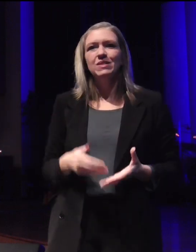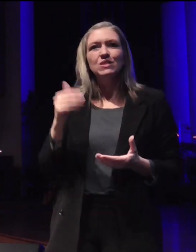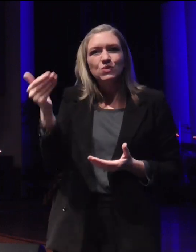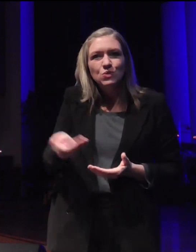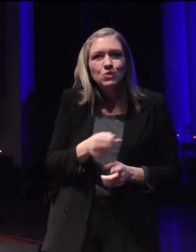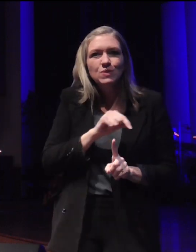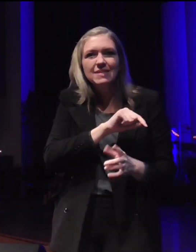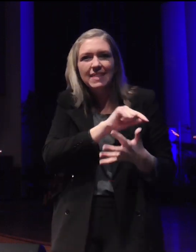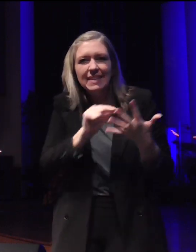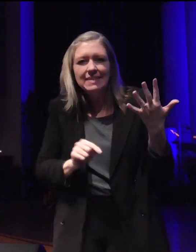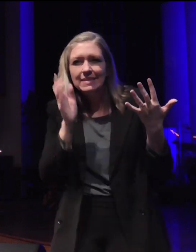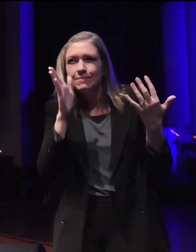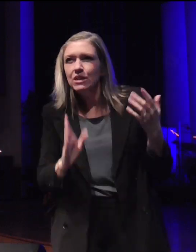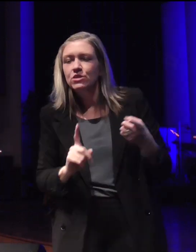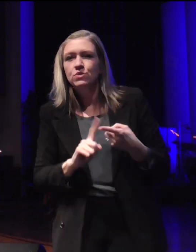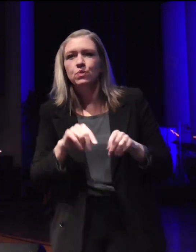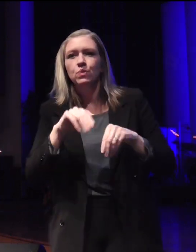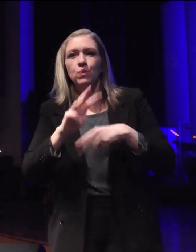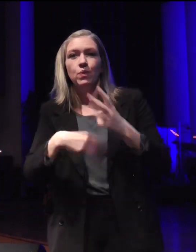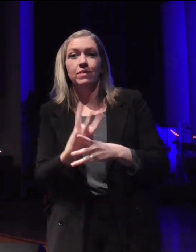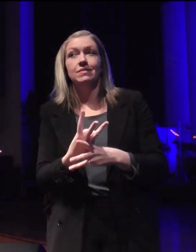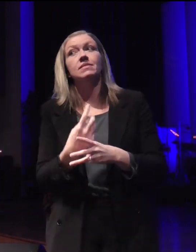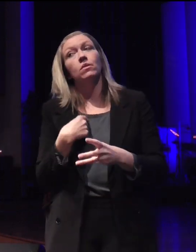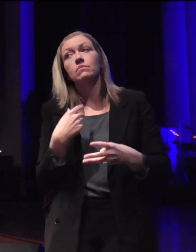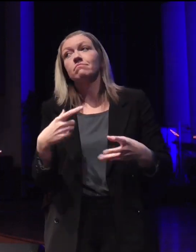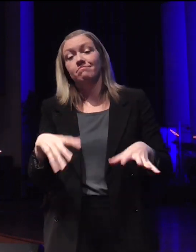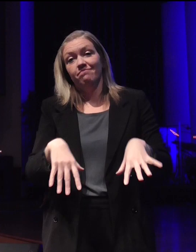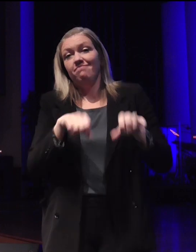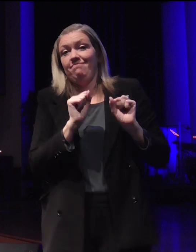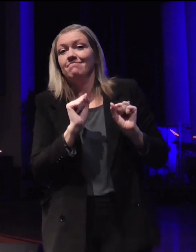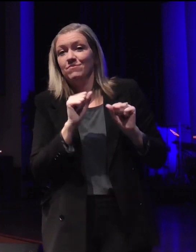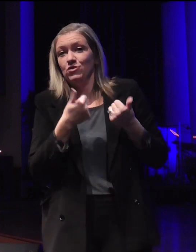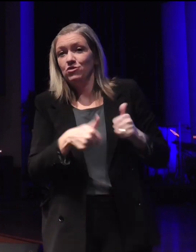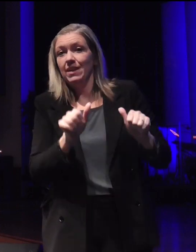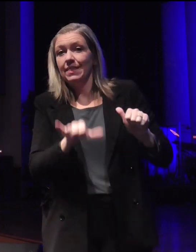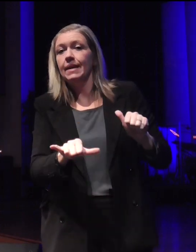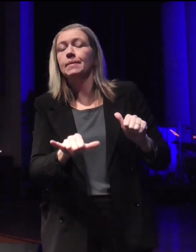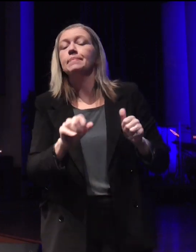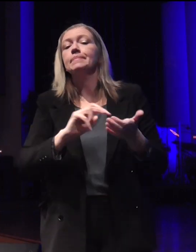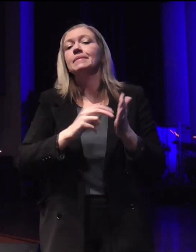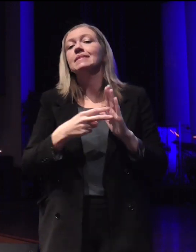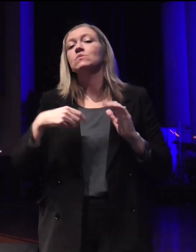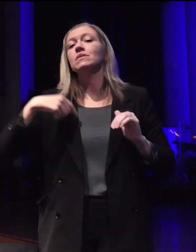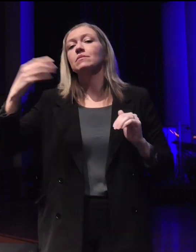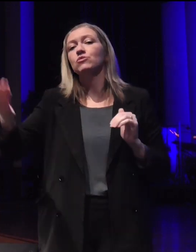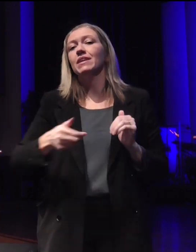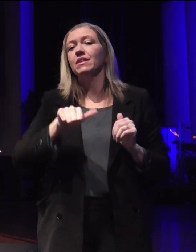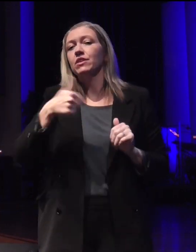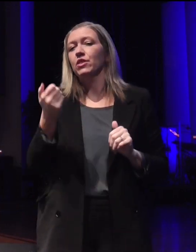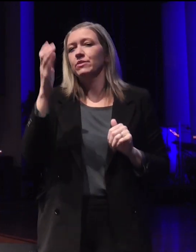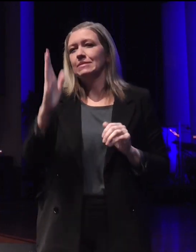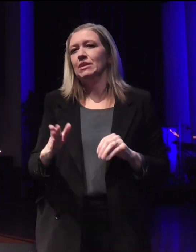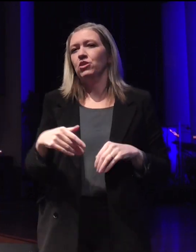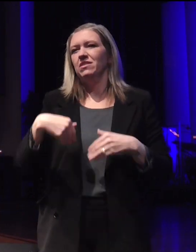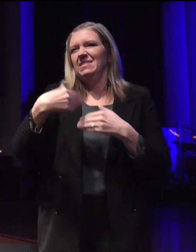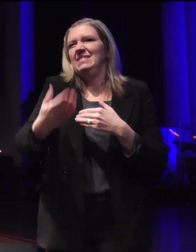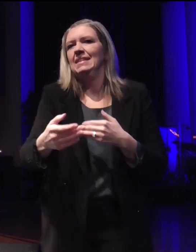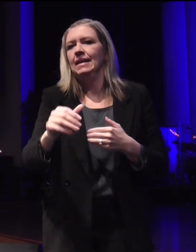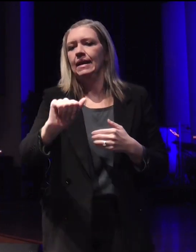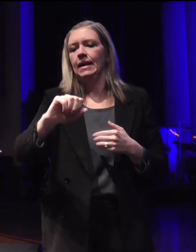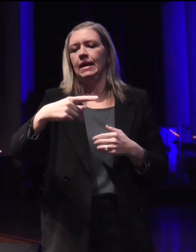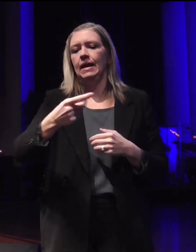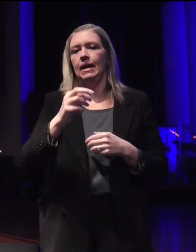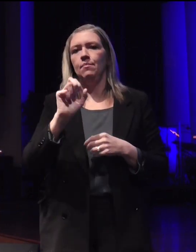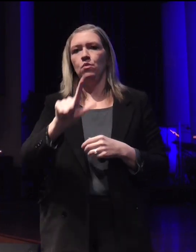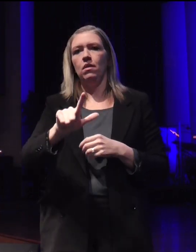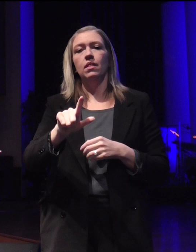So we're taking that on, and therefore we're bringing another speaker in April, on April 26th, whose name is